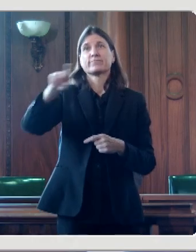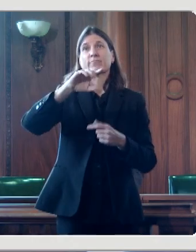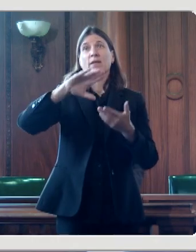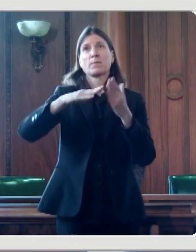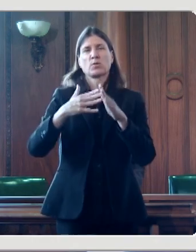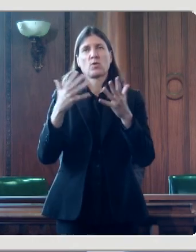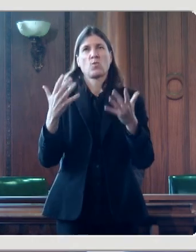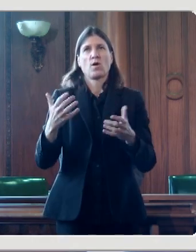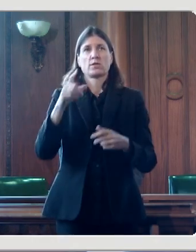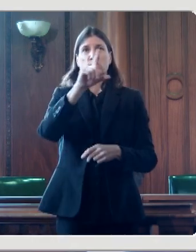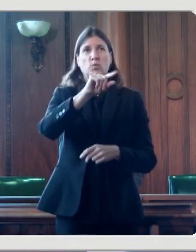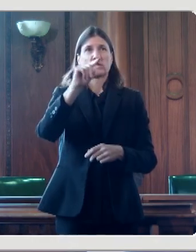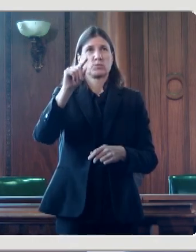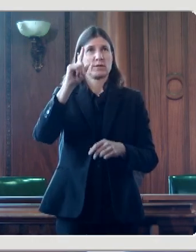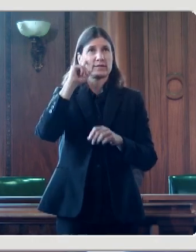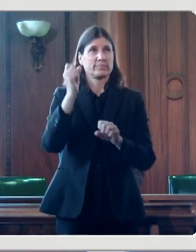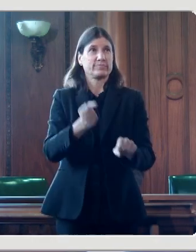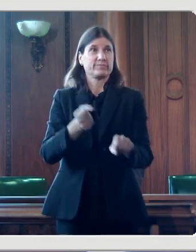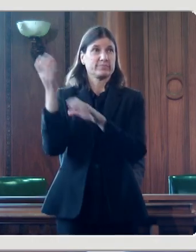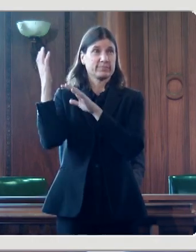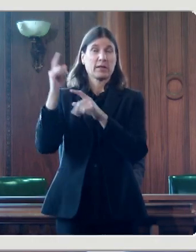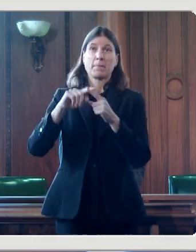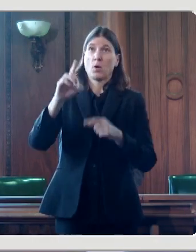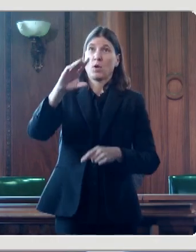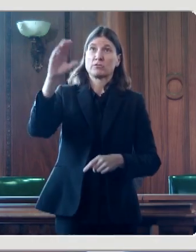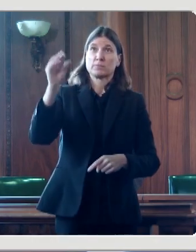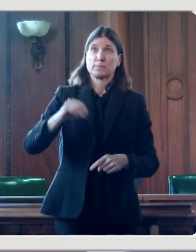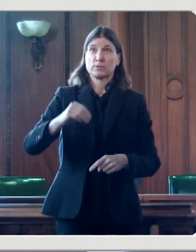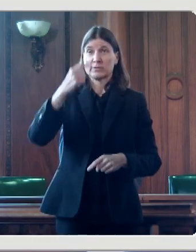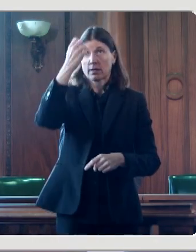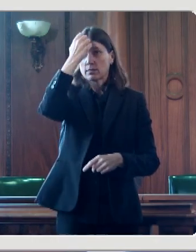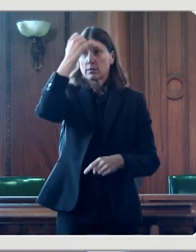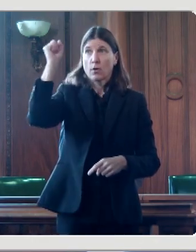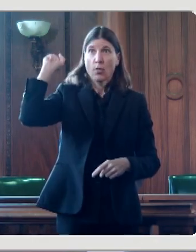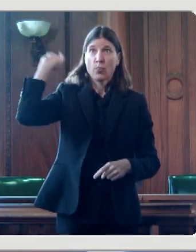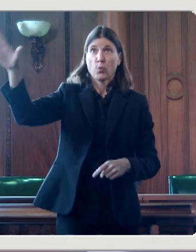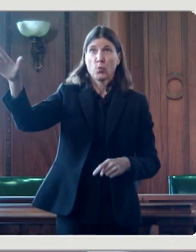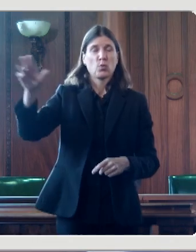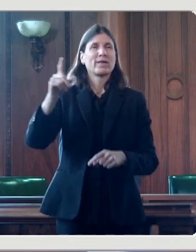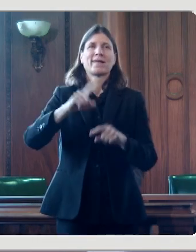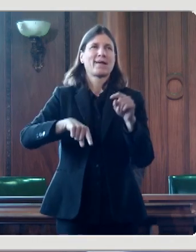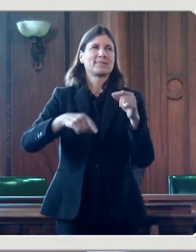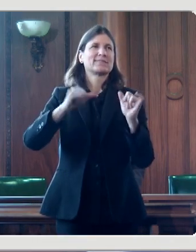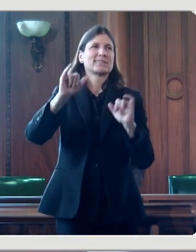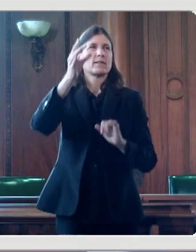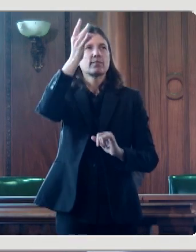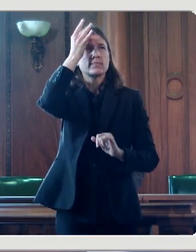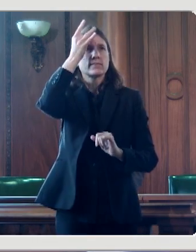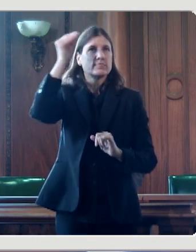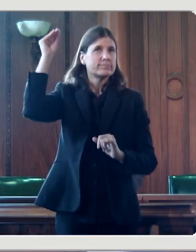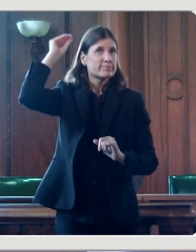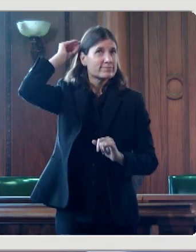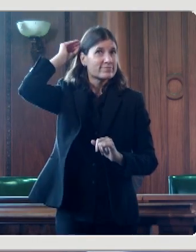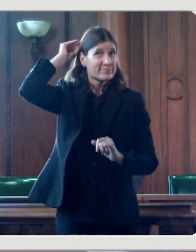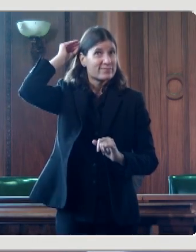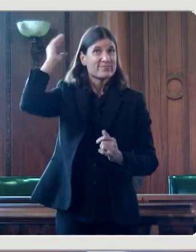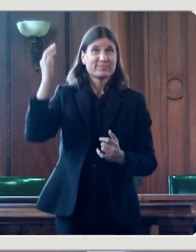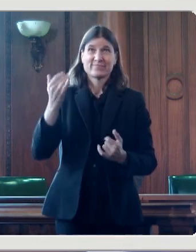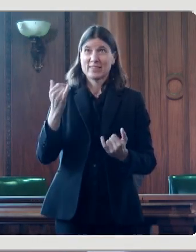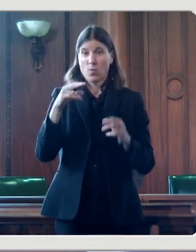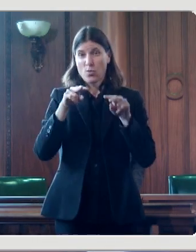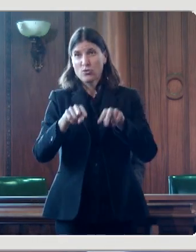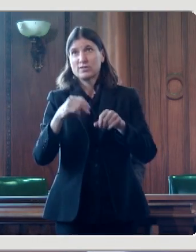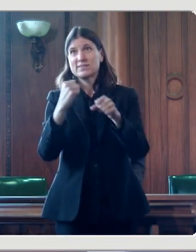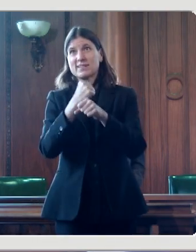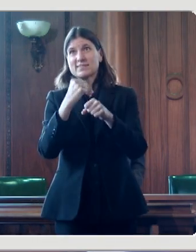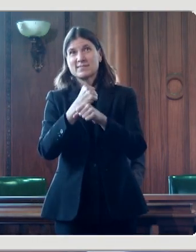to forget. As Dr. Kerouac mentioned, when we look at the statistics, the reality is very, very grim. With the